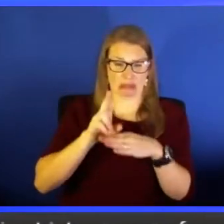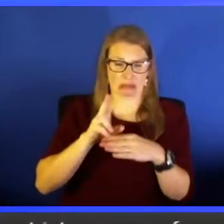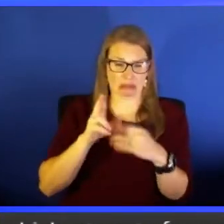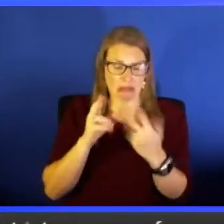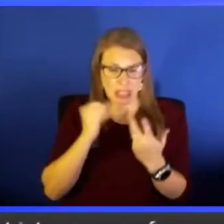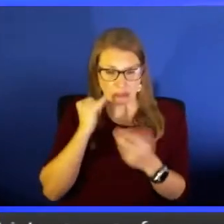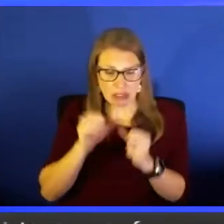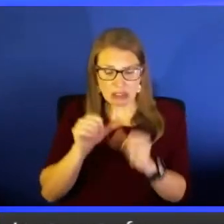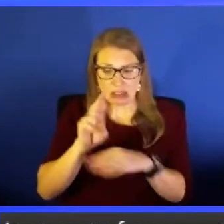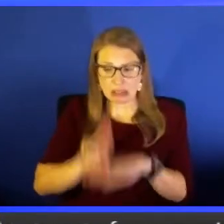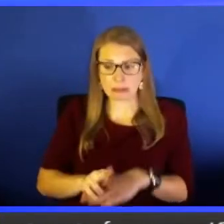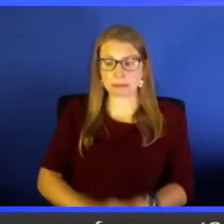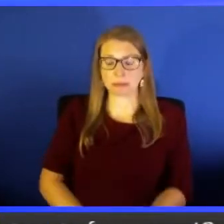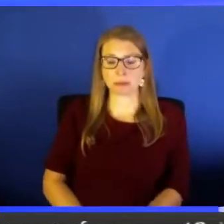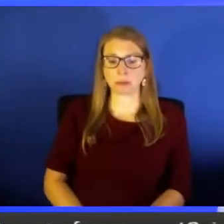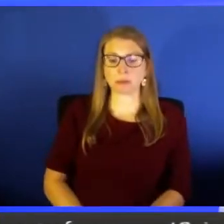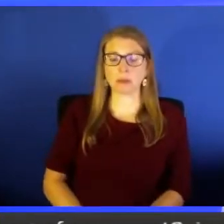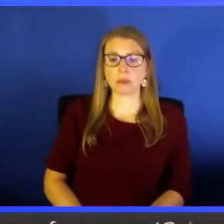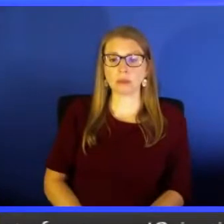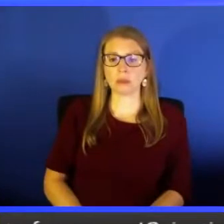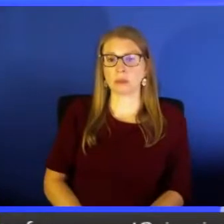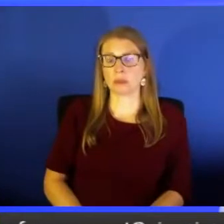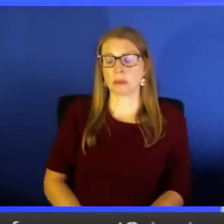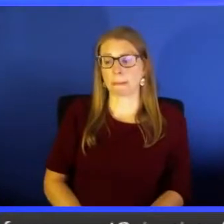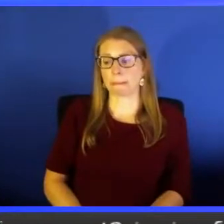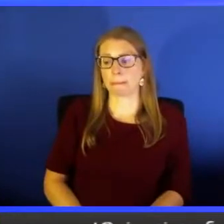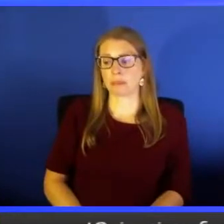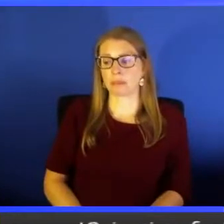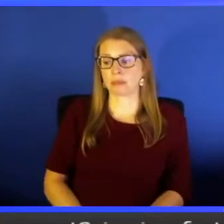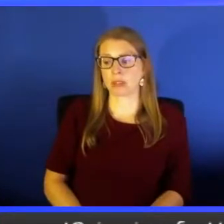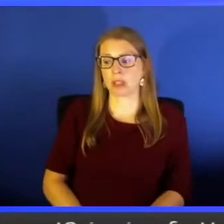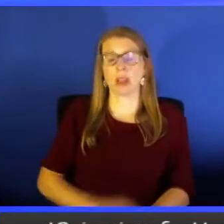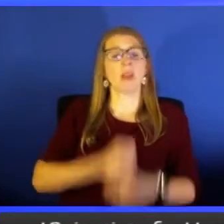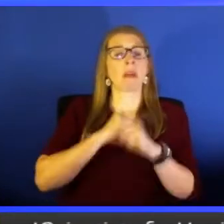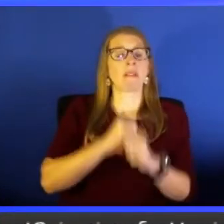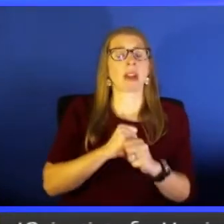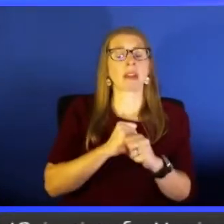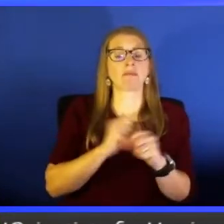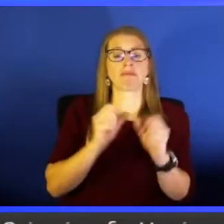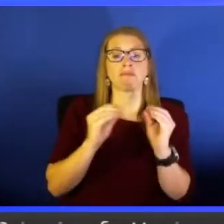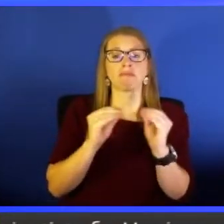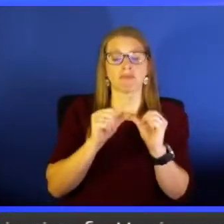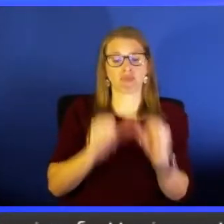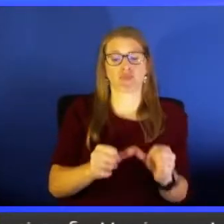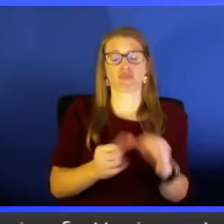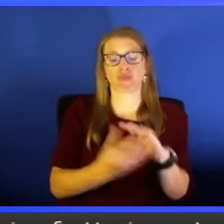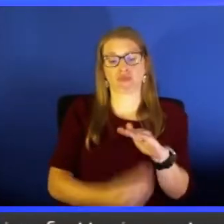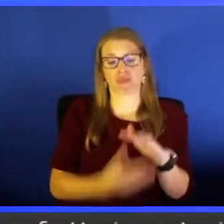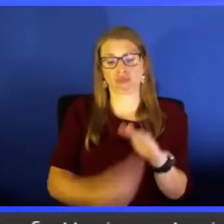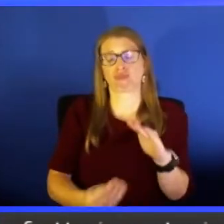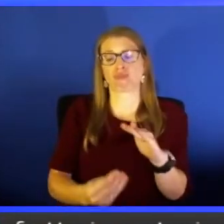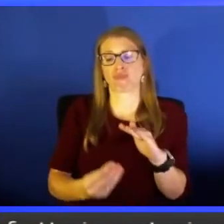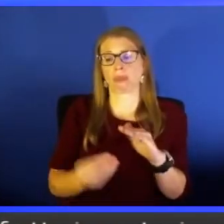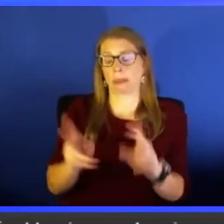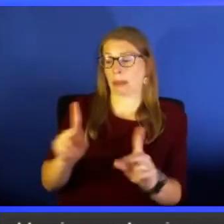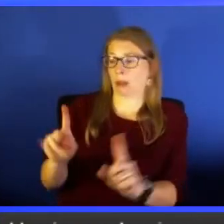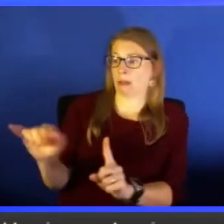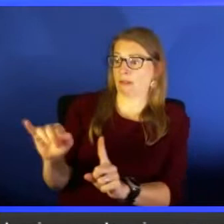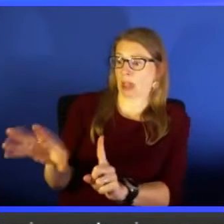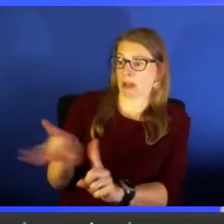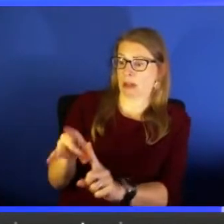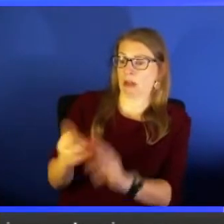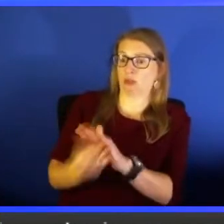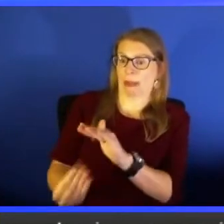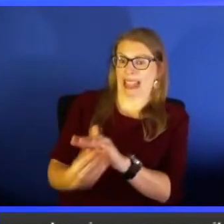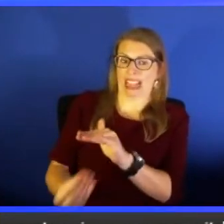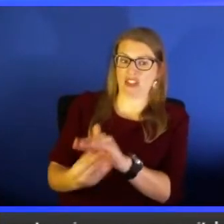in trying to prevent infection and further replication. I think that's exactly right. Anytime you have people that are infected, you can have replication.